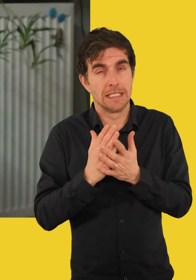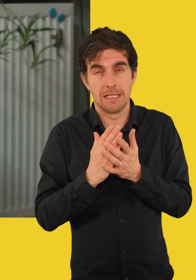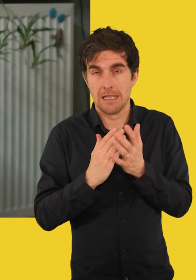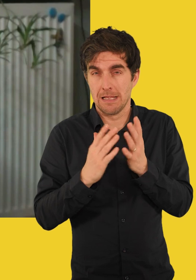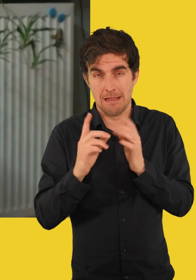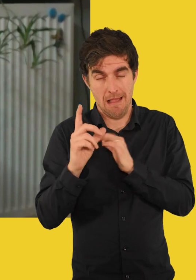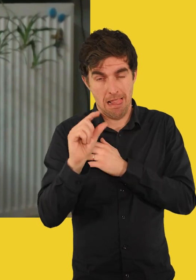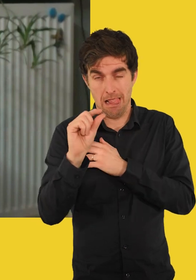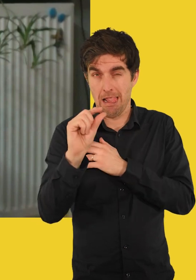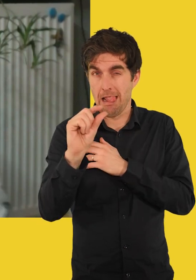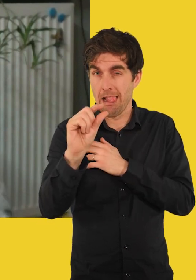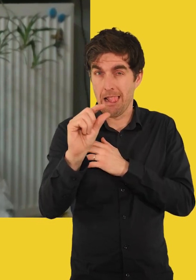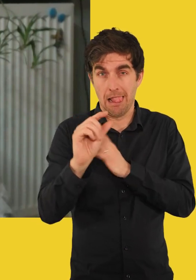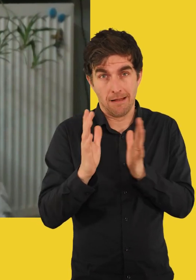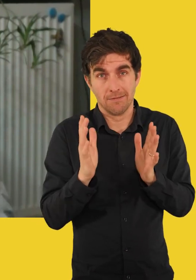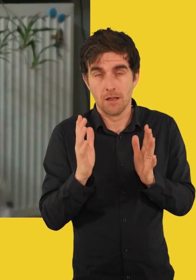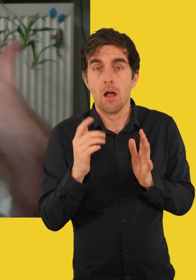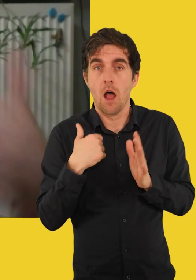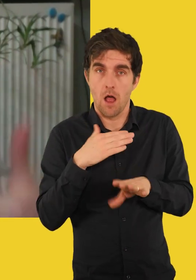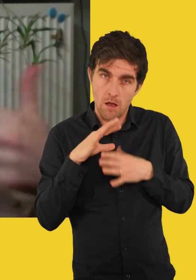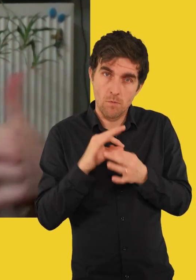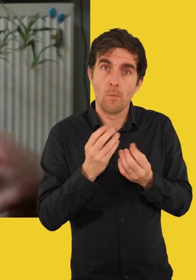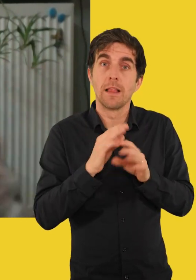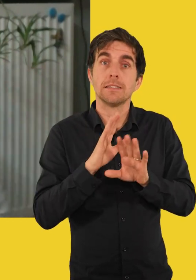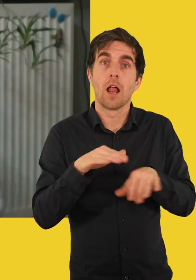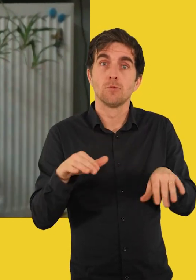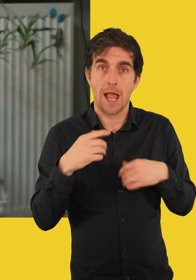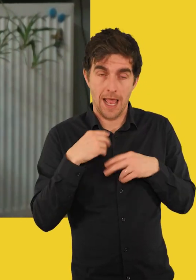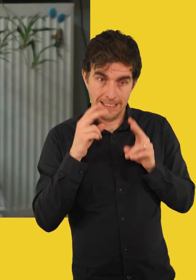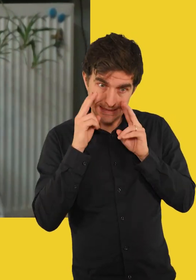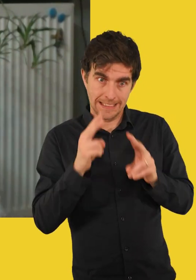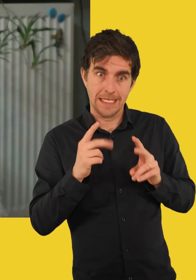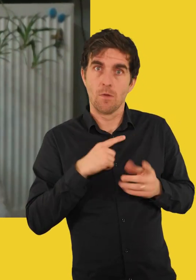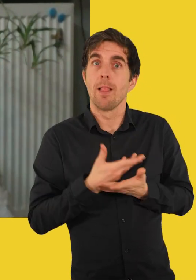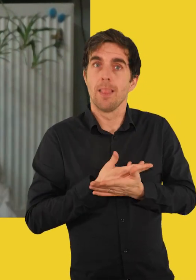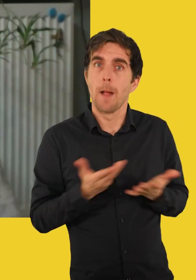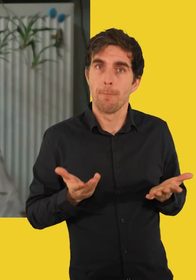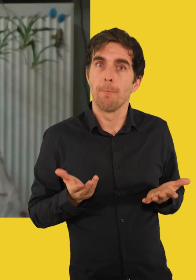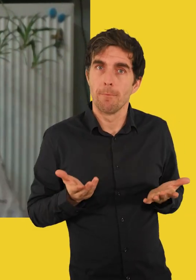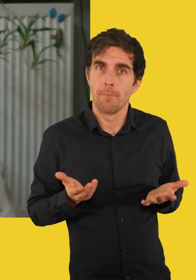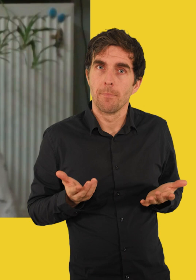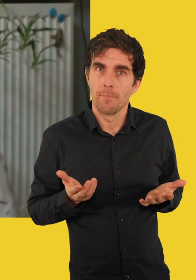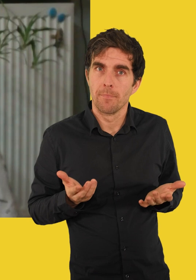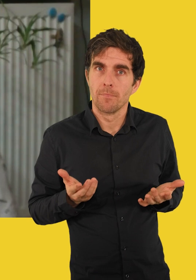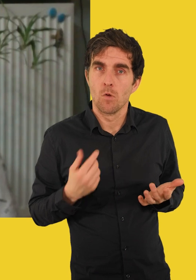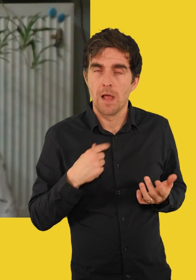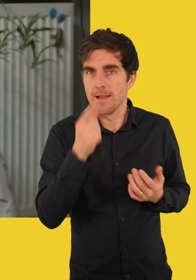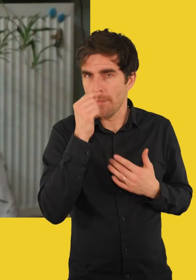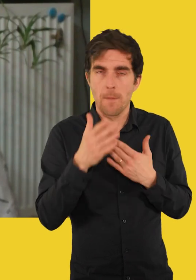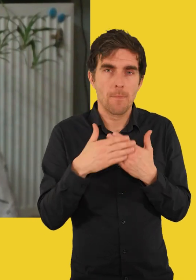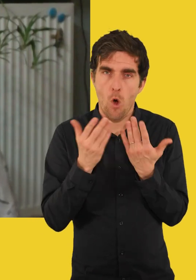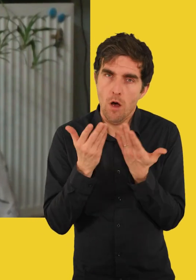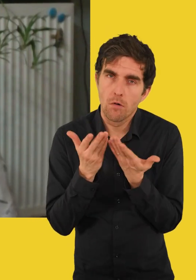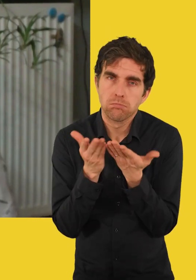pretty narrow. I work with children, and I see that for them as well. And